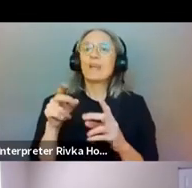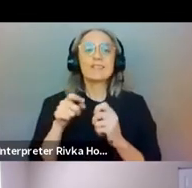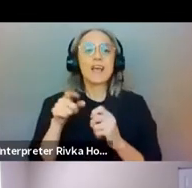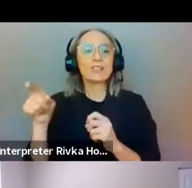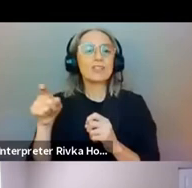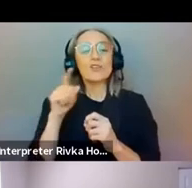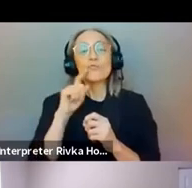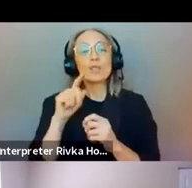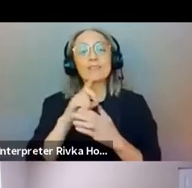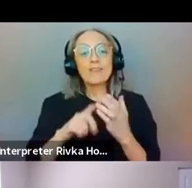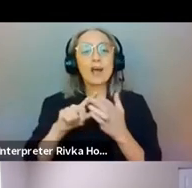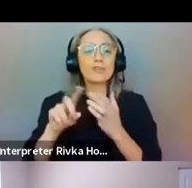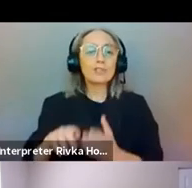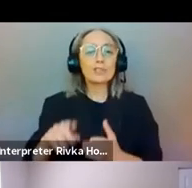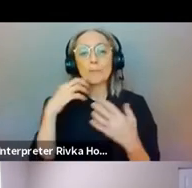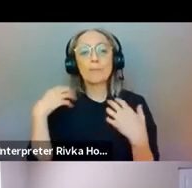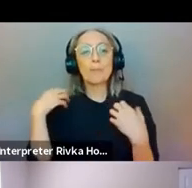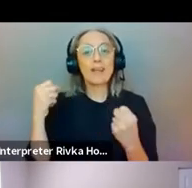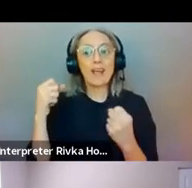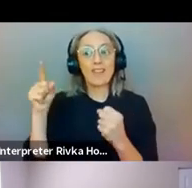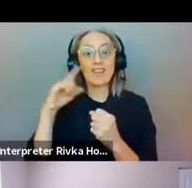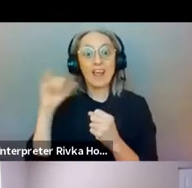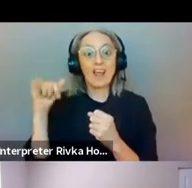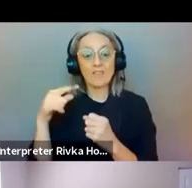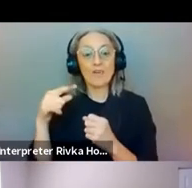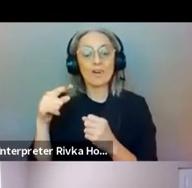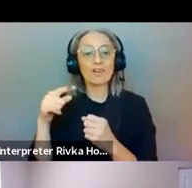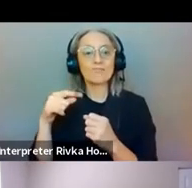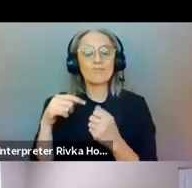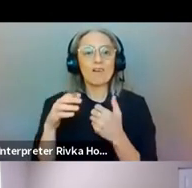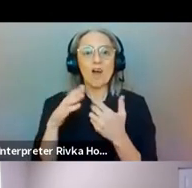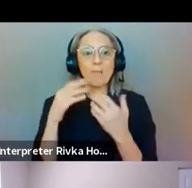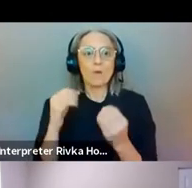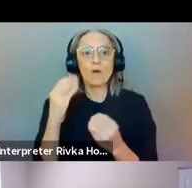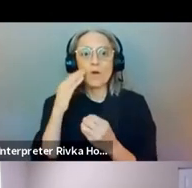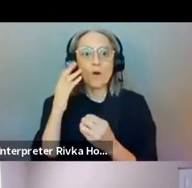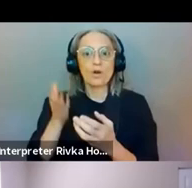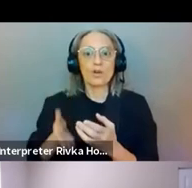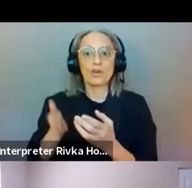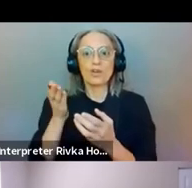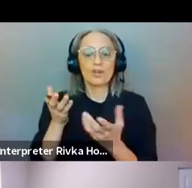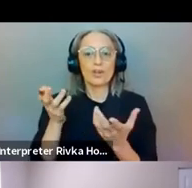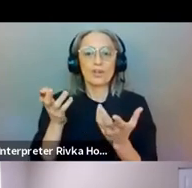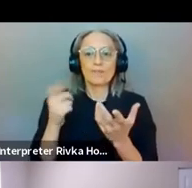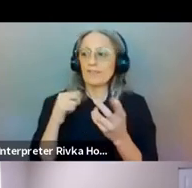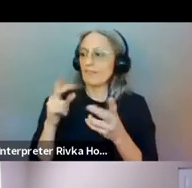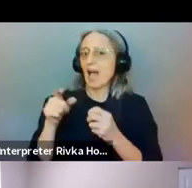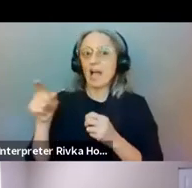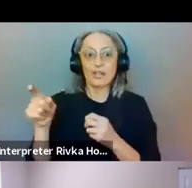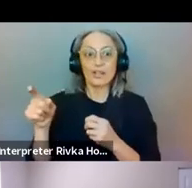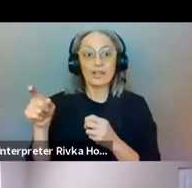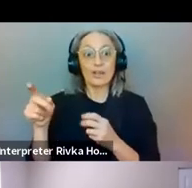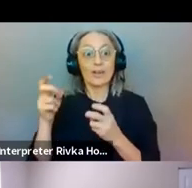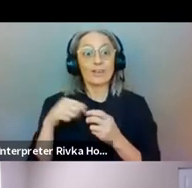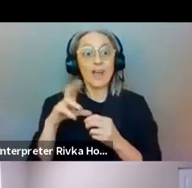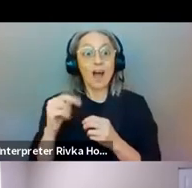designer, researcher in public health in California, a woman of color, that becomes like a decolonial type of